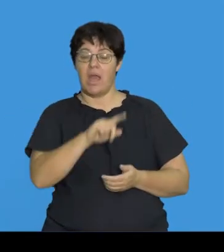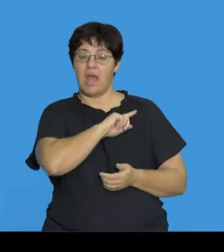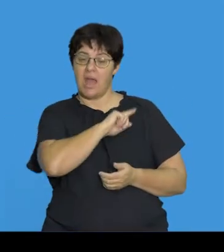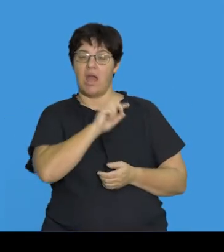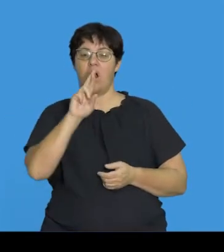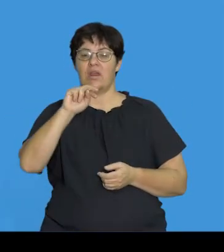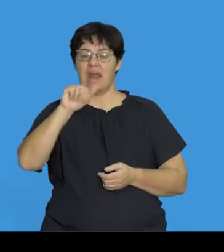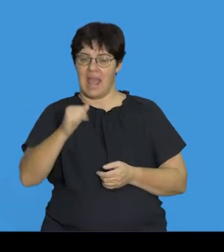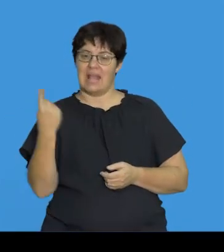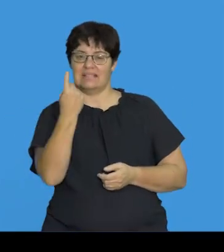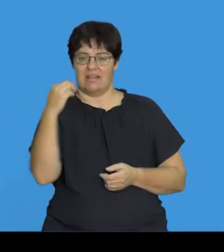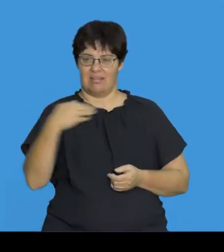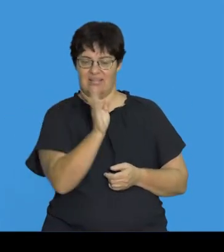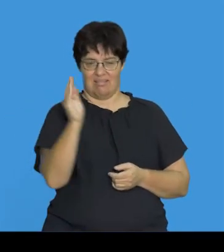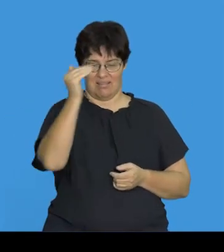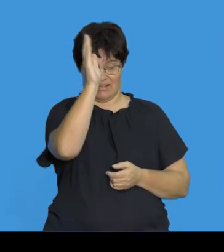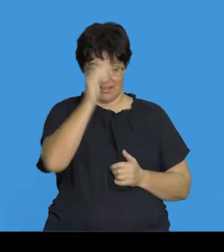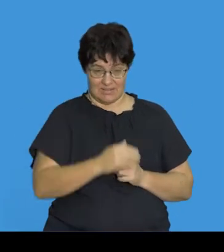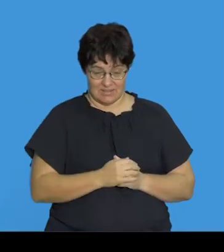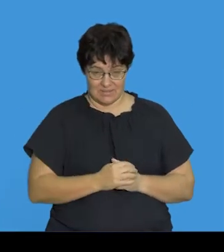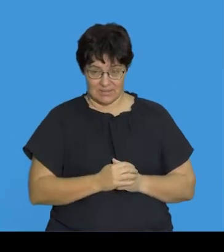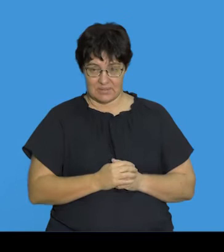on RNA being single-stranded.